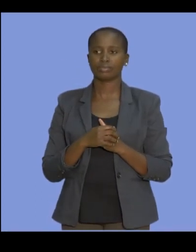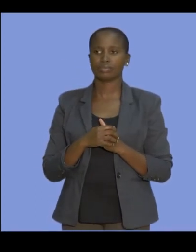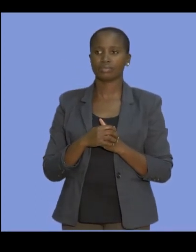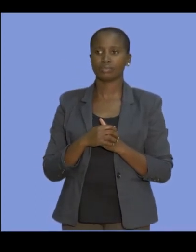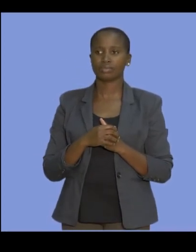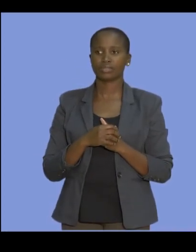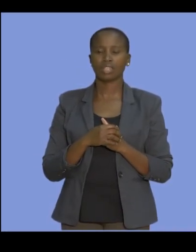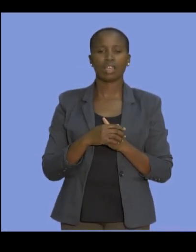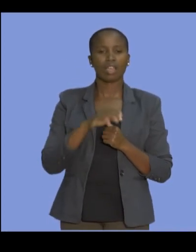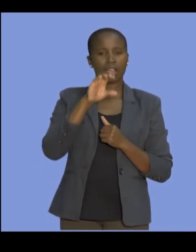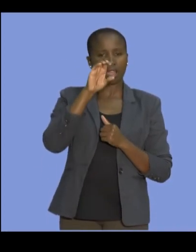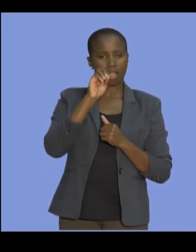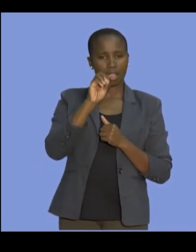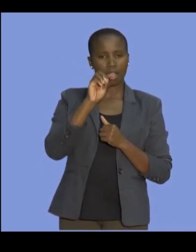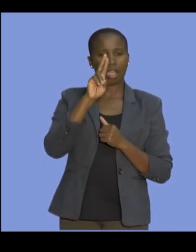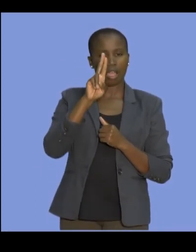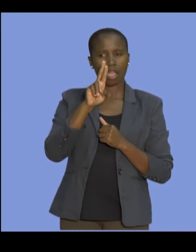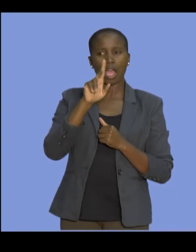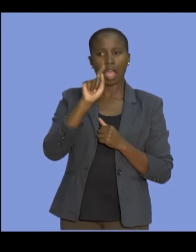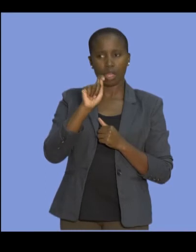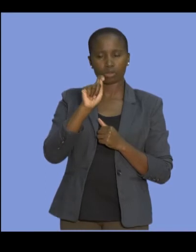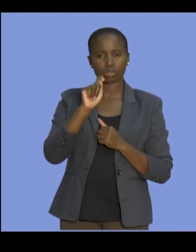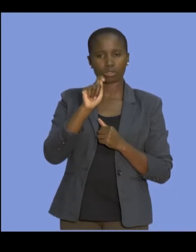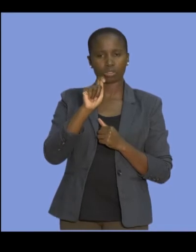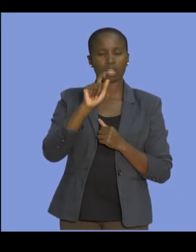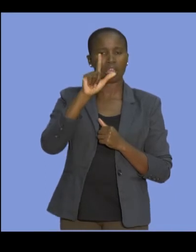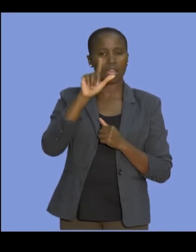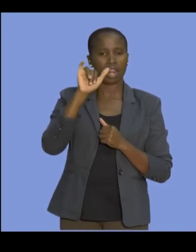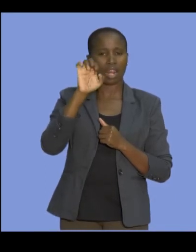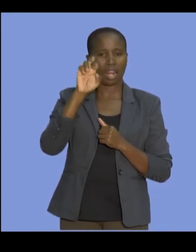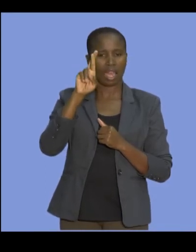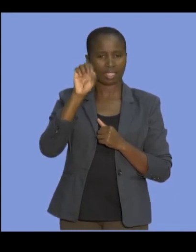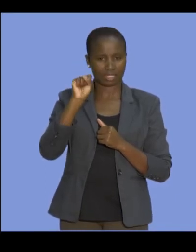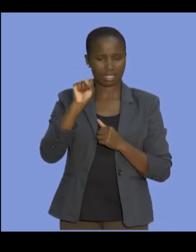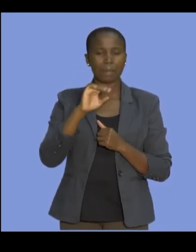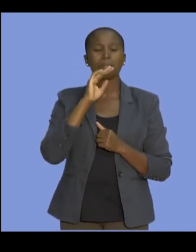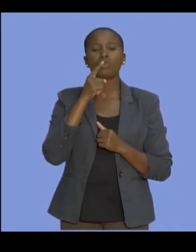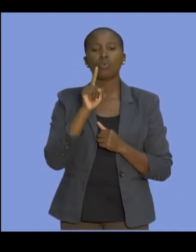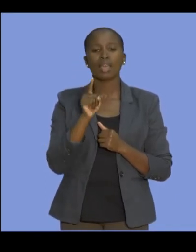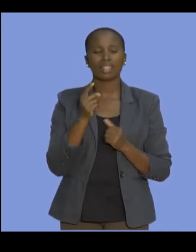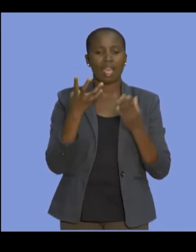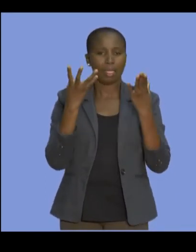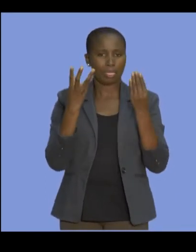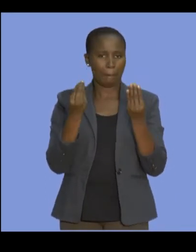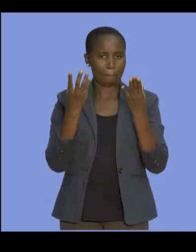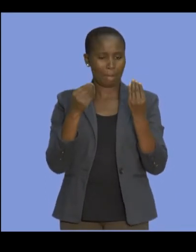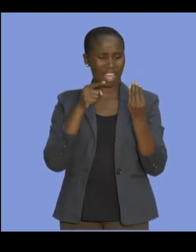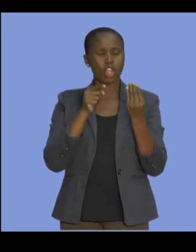What are outliers? An item of data that is unusually small